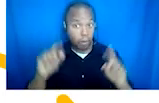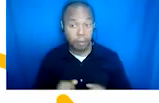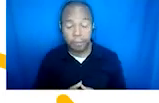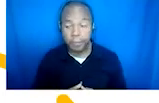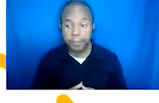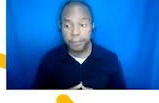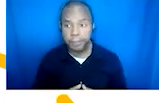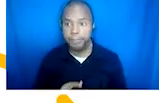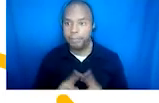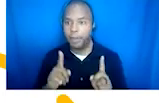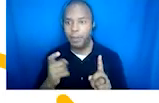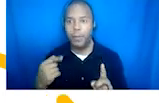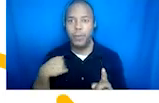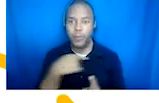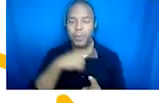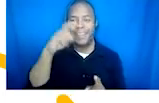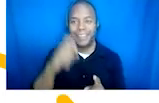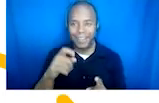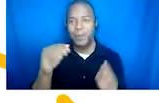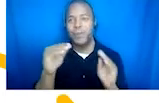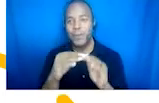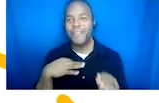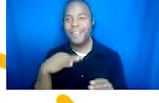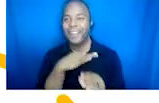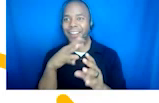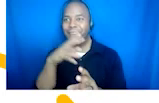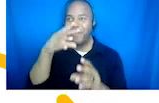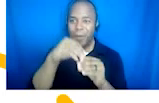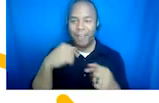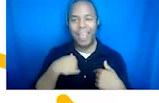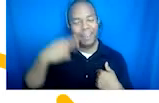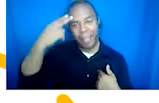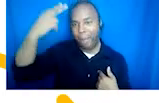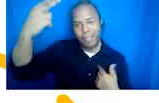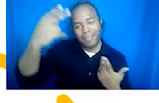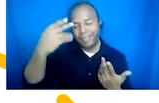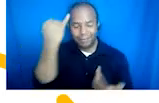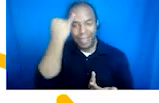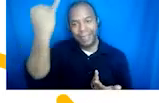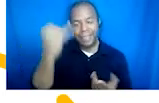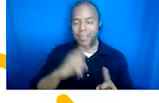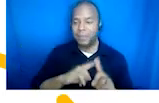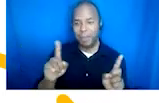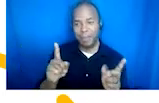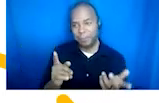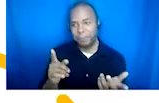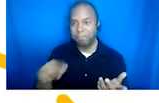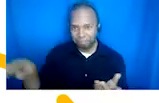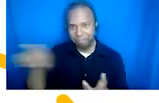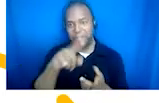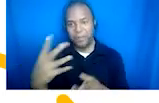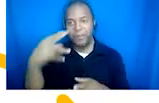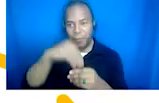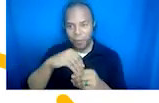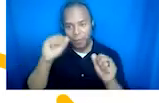But again, we need faculty to figure these things out. I can hypothesize all day, but I only know what I know.